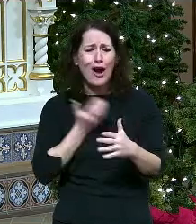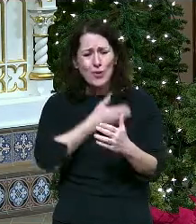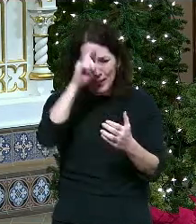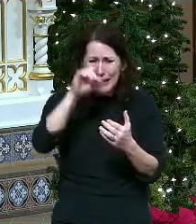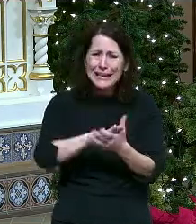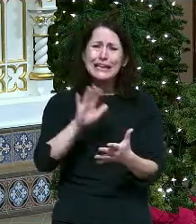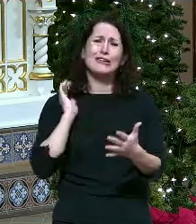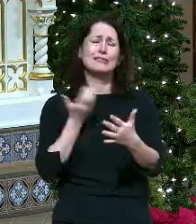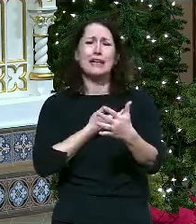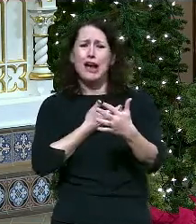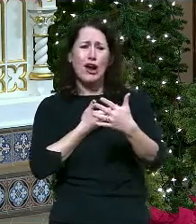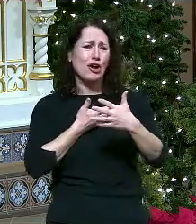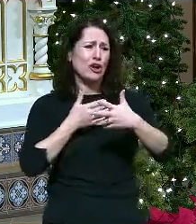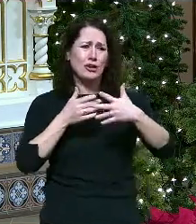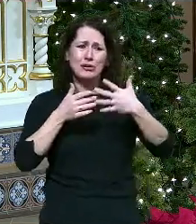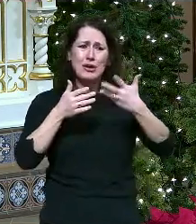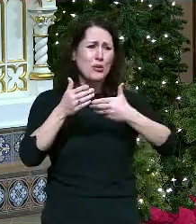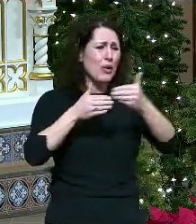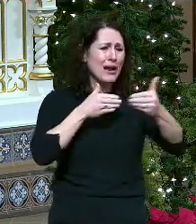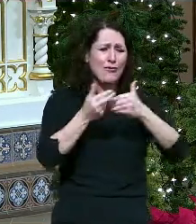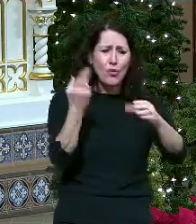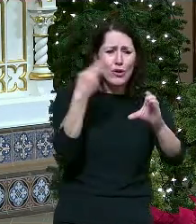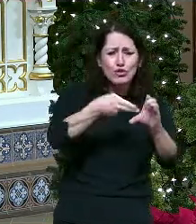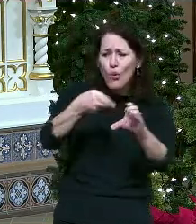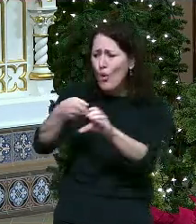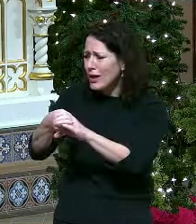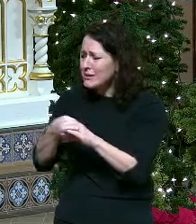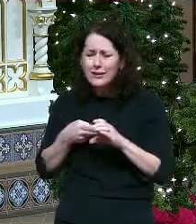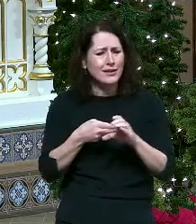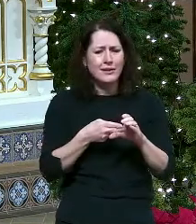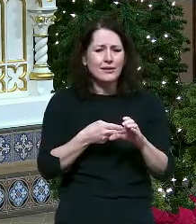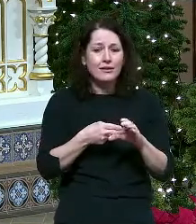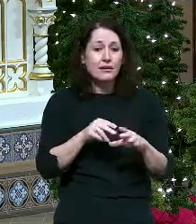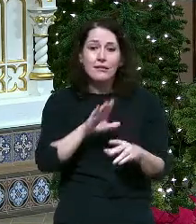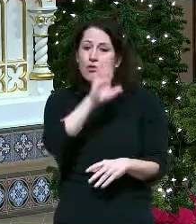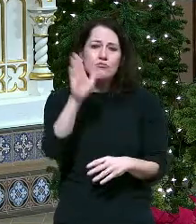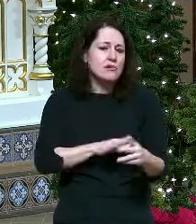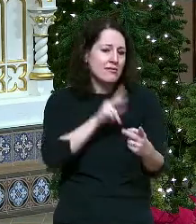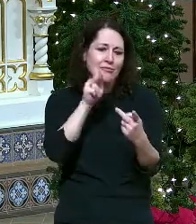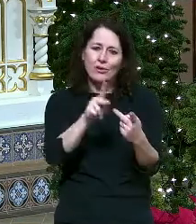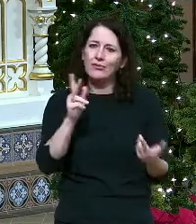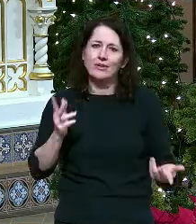we are aligned with, they're not perfect.